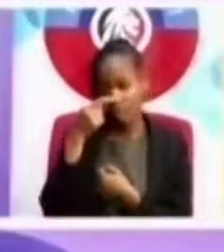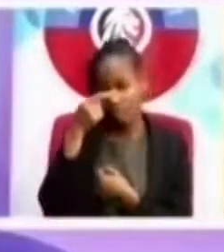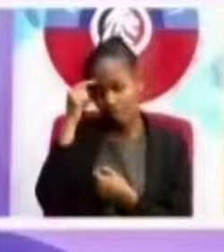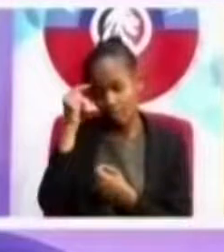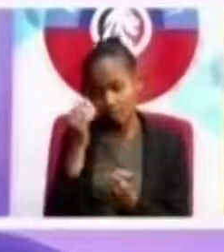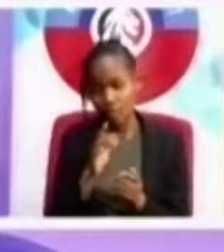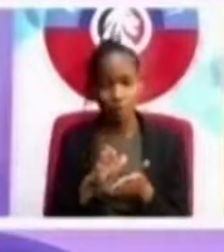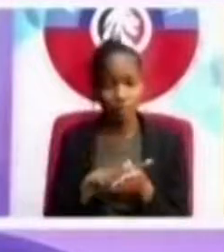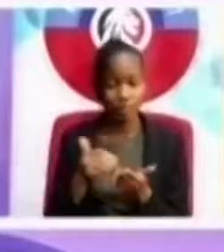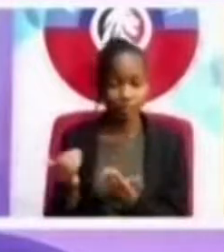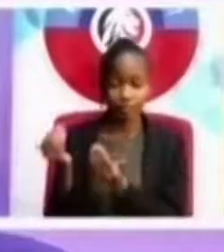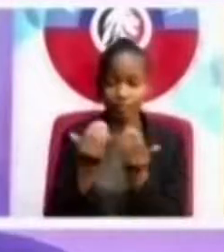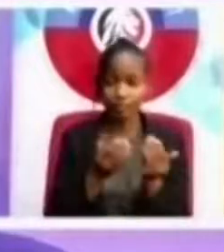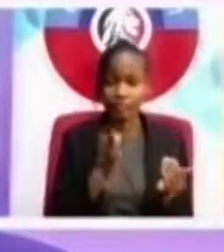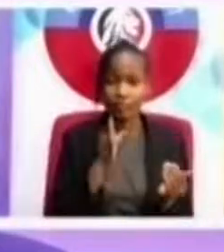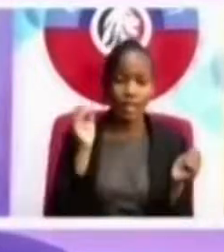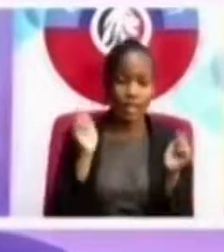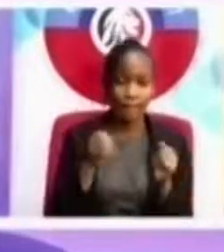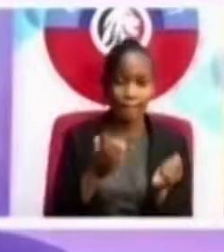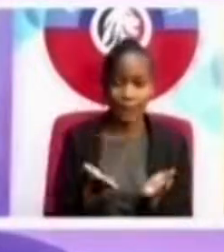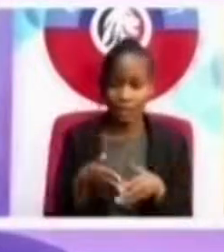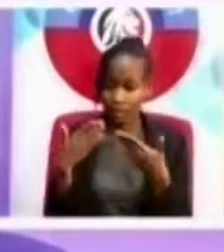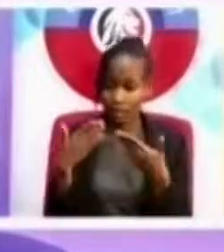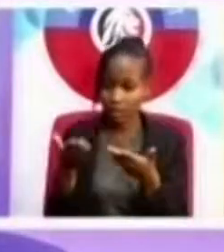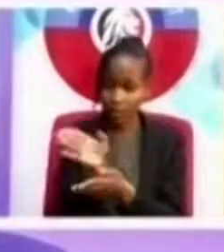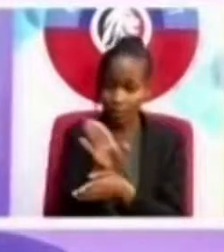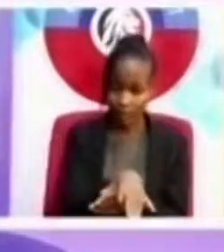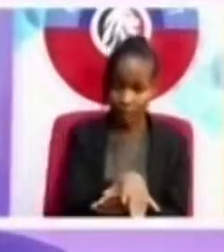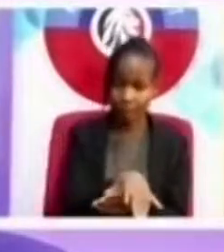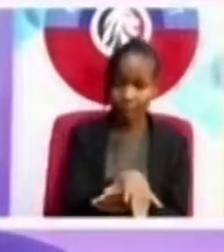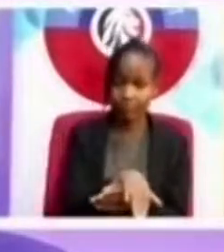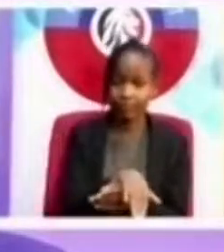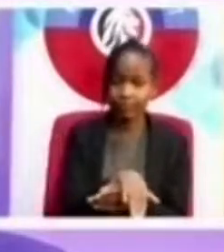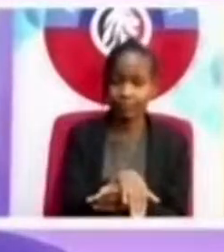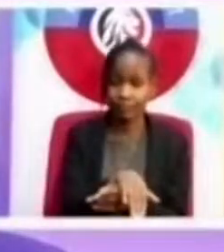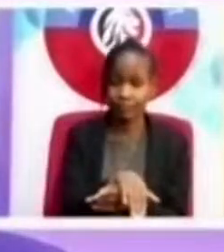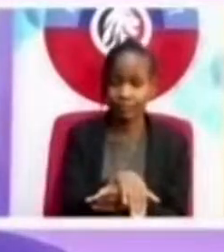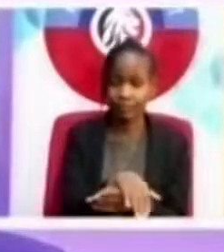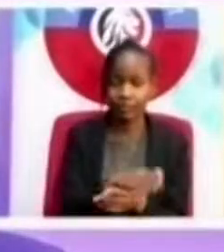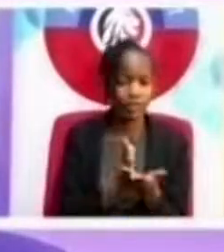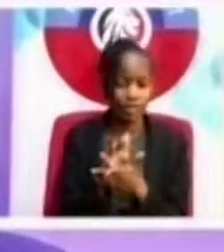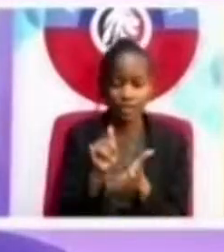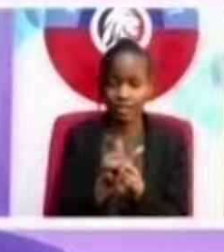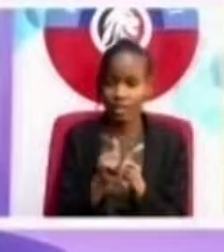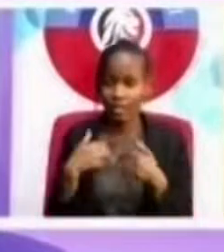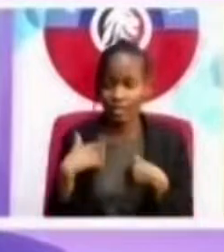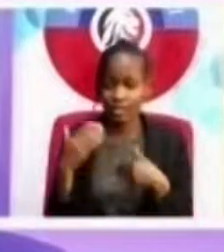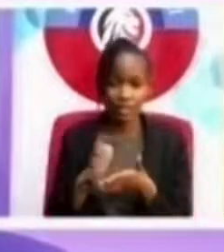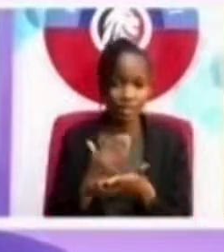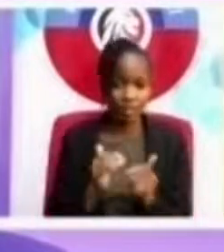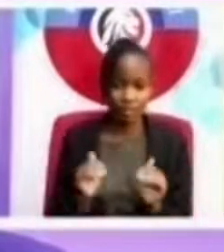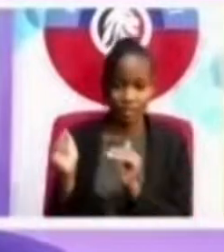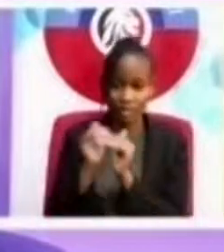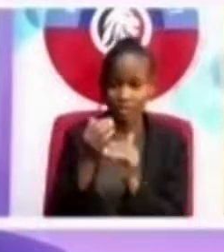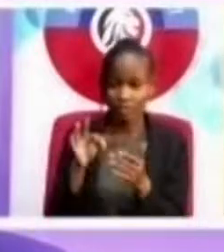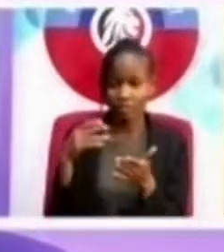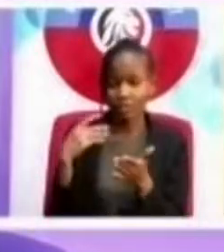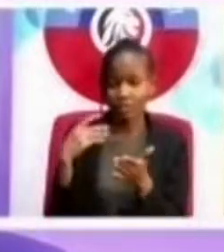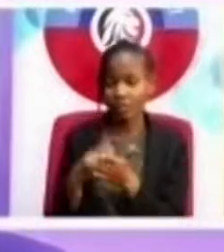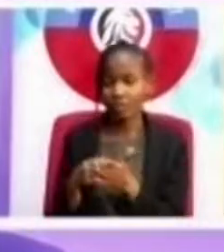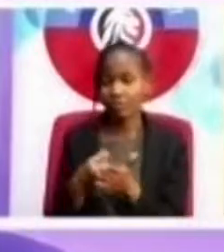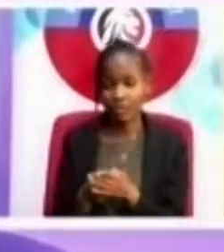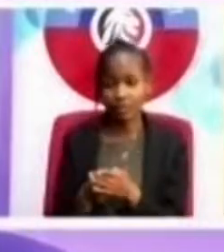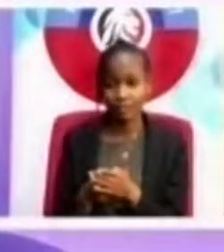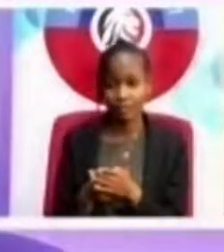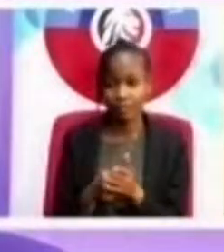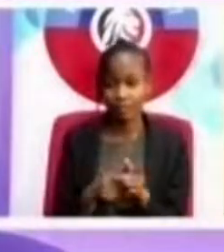were able to give them back the refunds to ensure they have some level of cash flow. So the